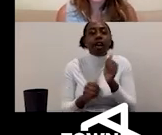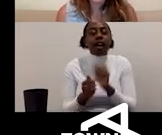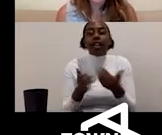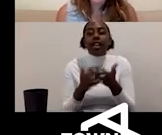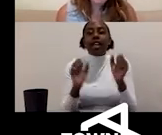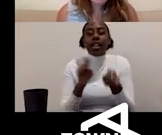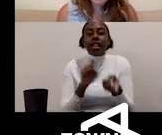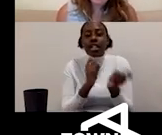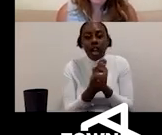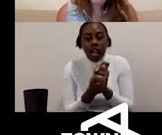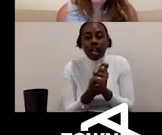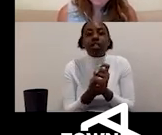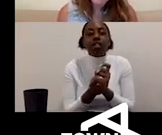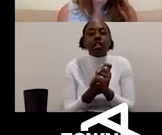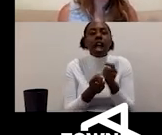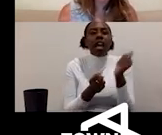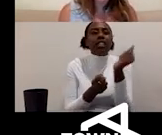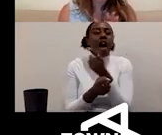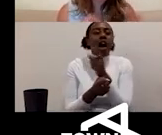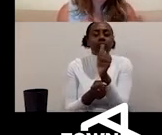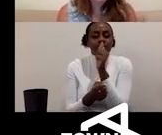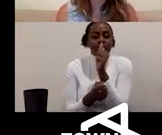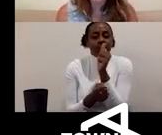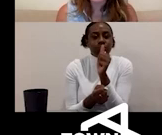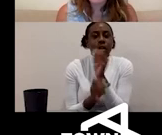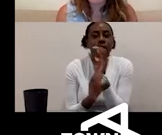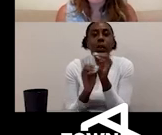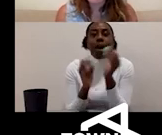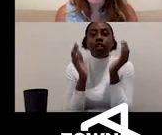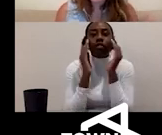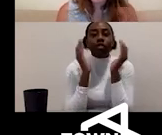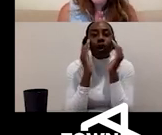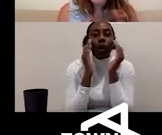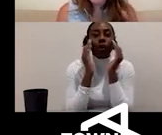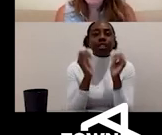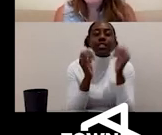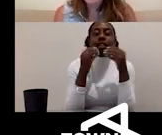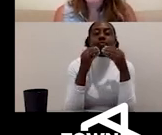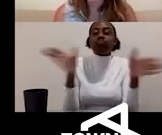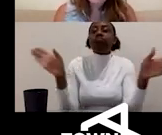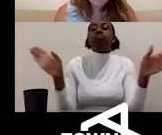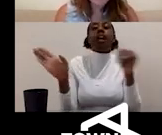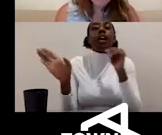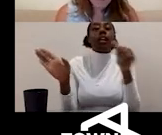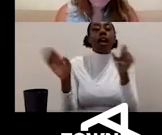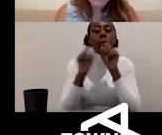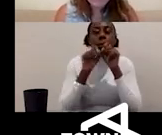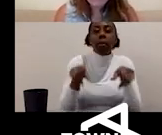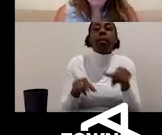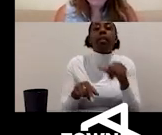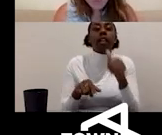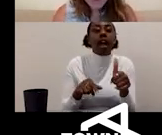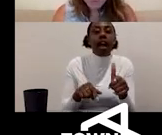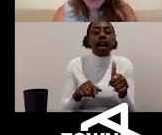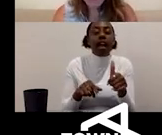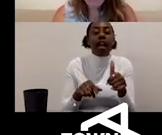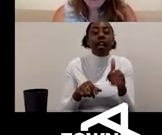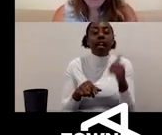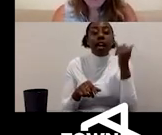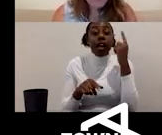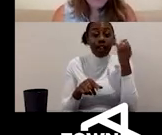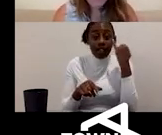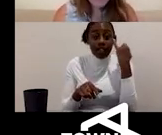anything. You know, it's all secret. So no one knew anything. You literally, for anything to happen, someone needs to put their life on the line and be a